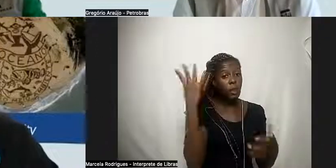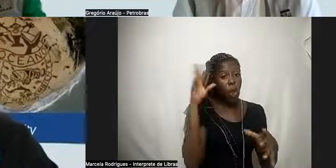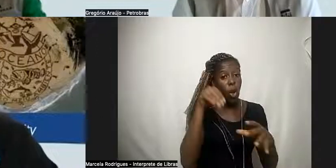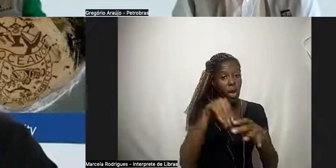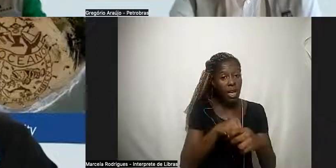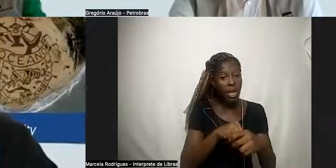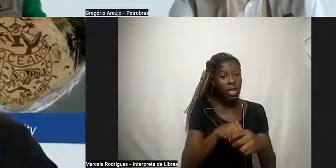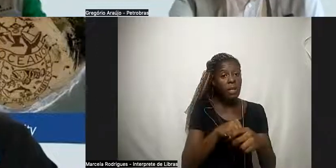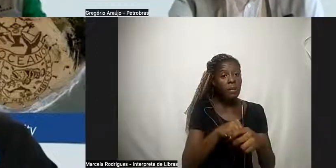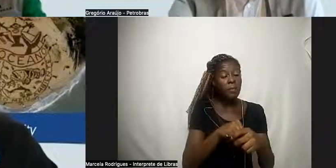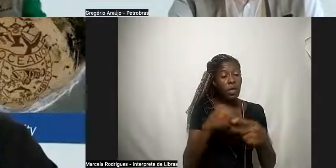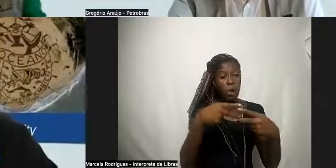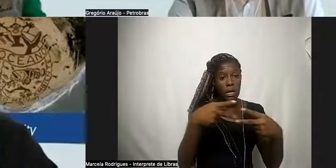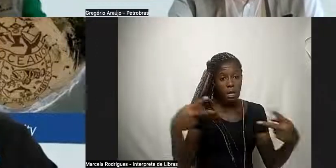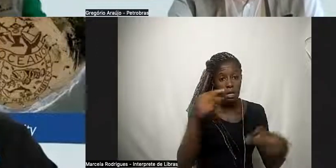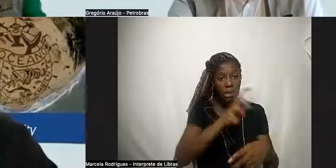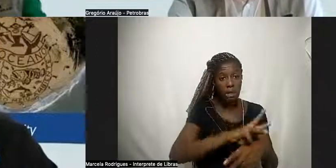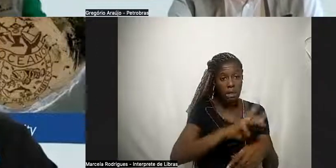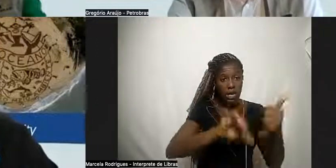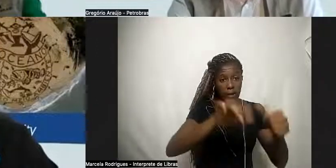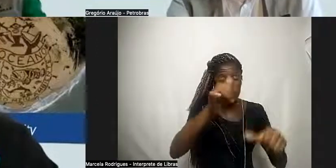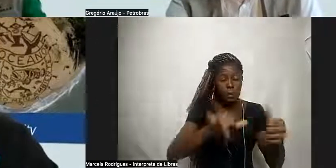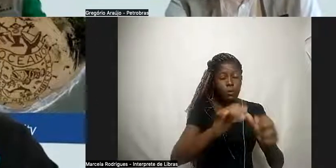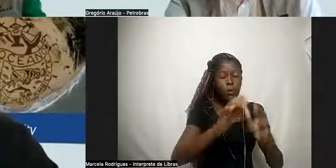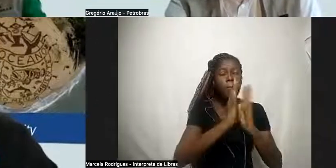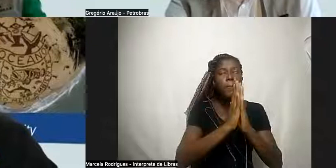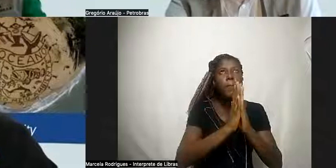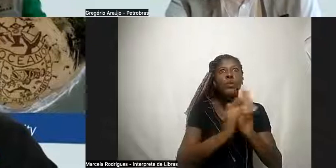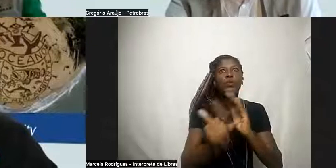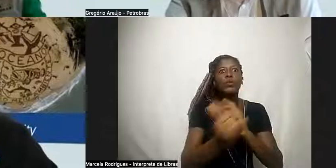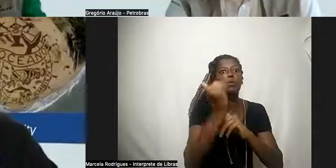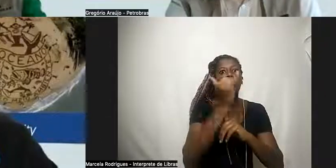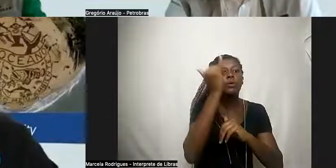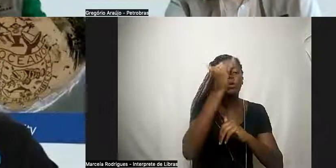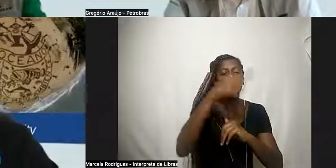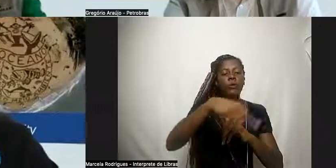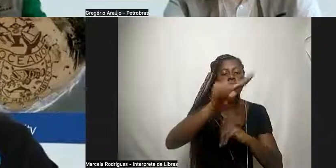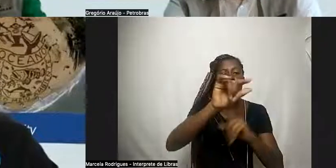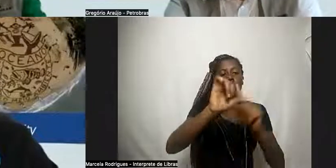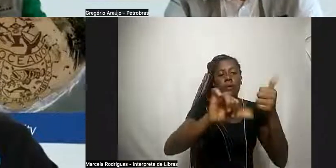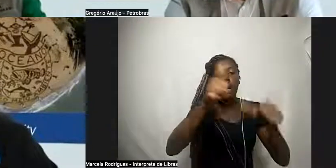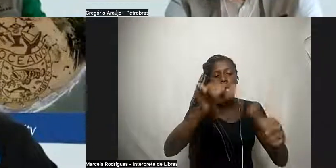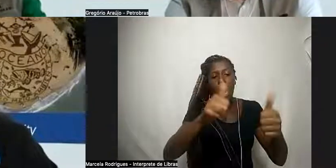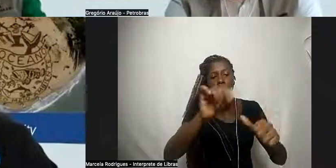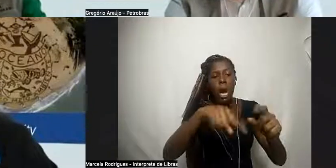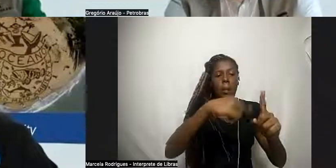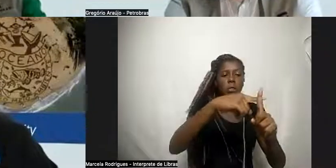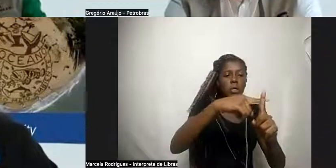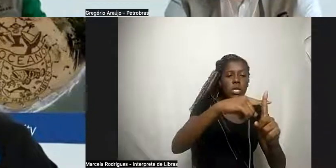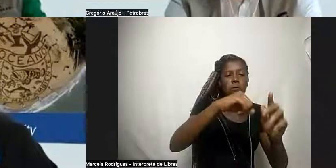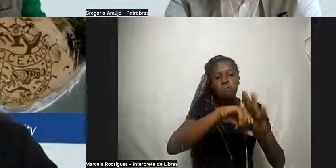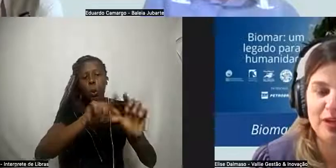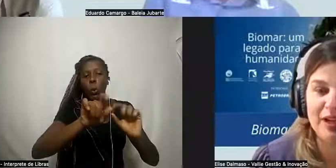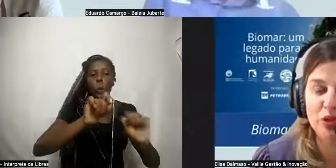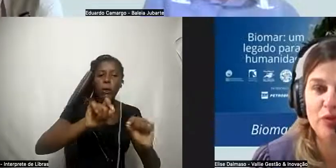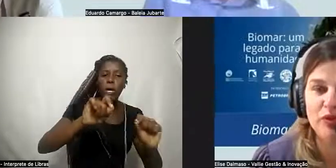very important. We posted the link of the evaluation of this current event on the chat. It's very important for us, so it's